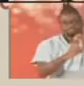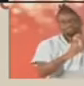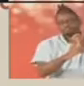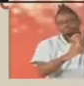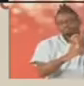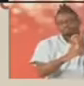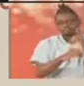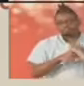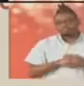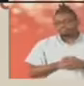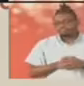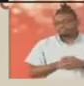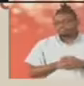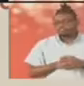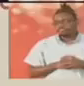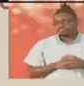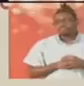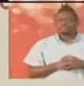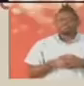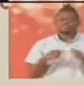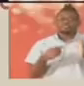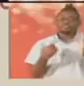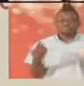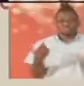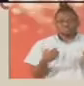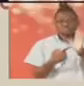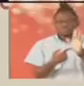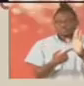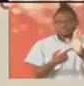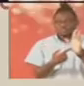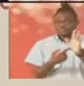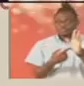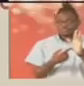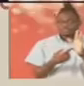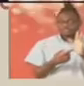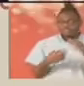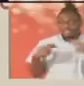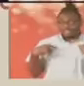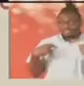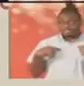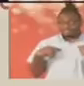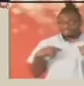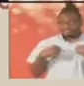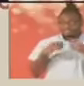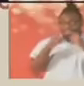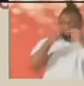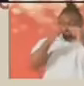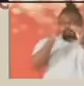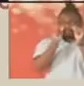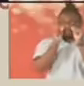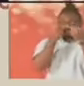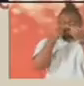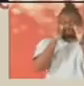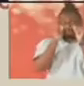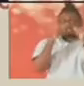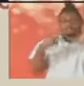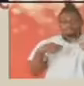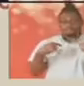A little trick I wanted to demonstrate actually with the mask wearing. If you do have these with the metal at the top, you bend this before you put over the